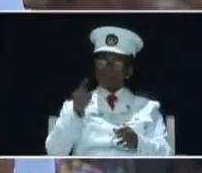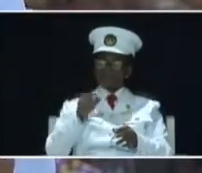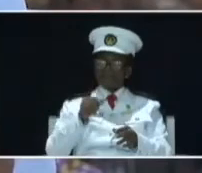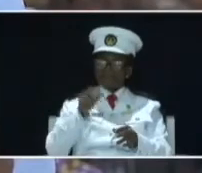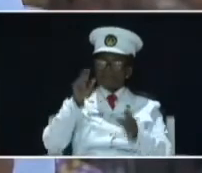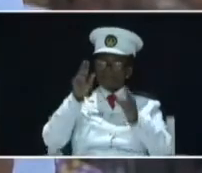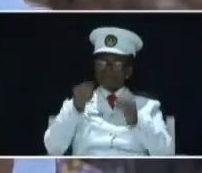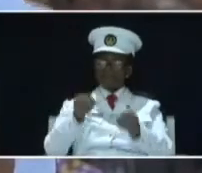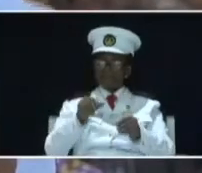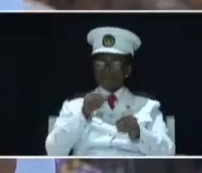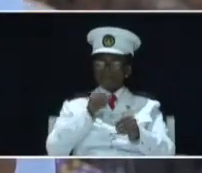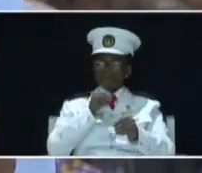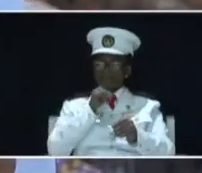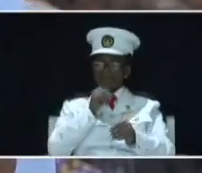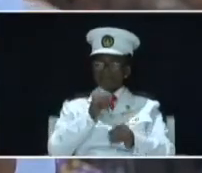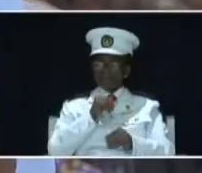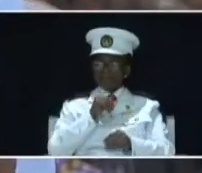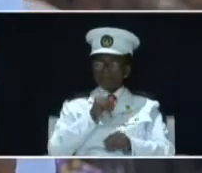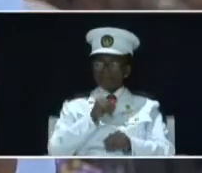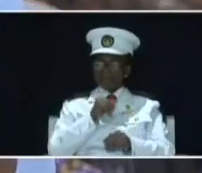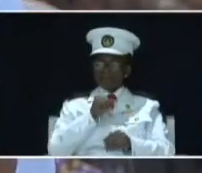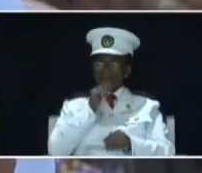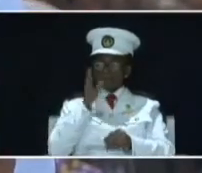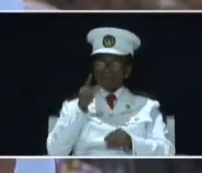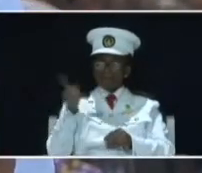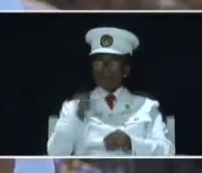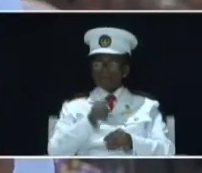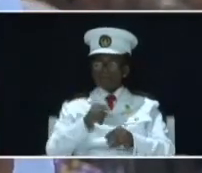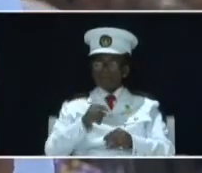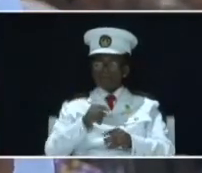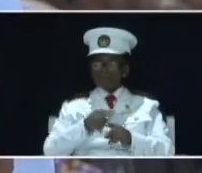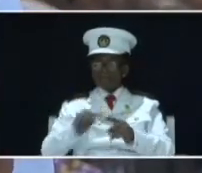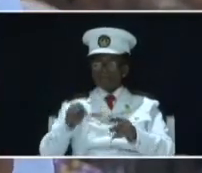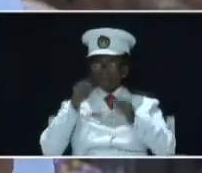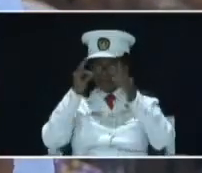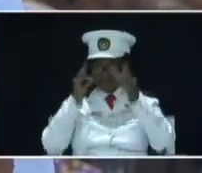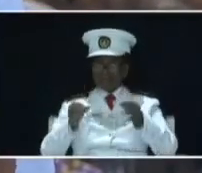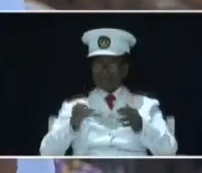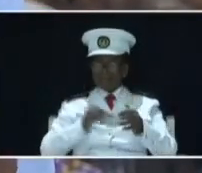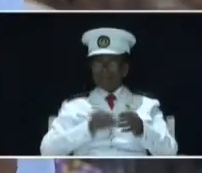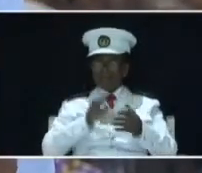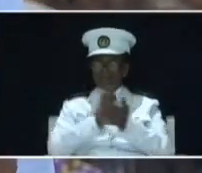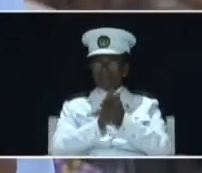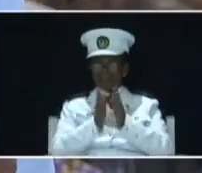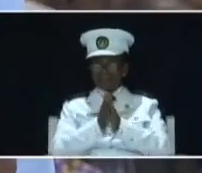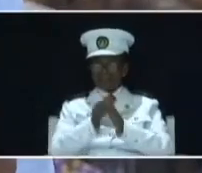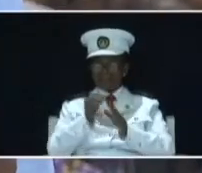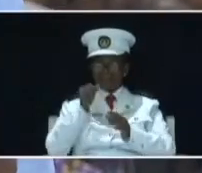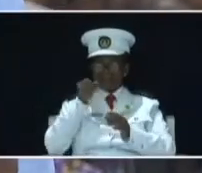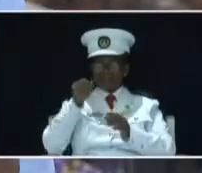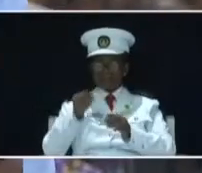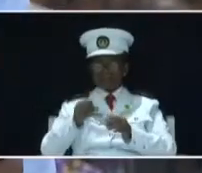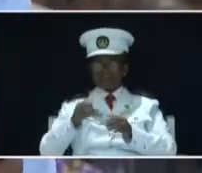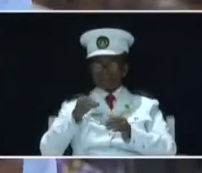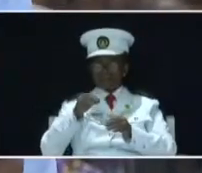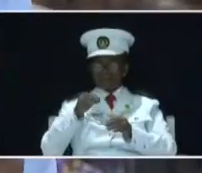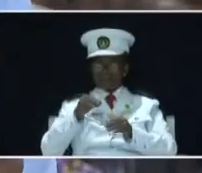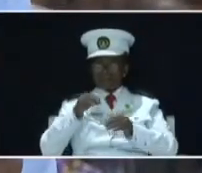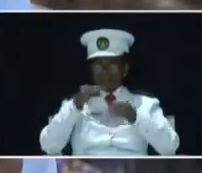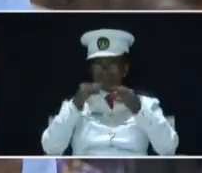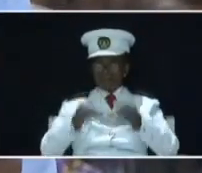You can't decide that I will be his partner today and say you are no longer interested. In Luke chapter 9, verse